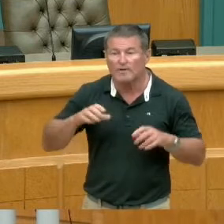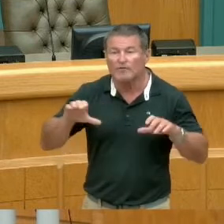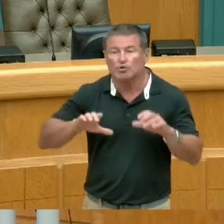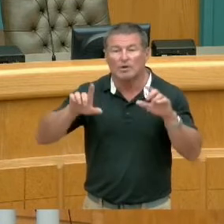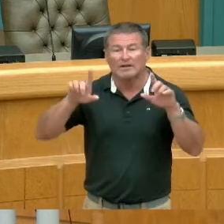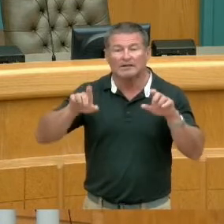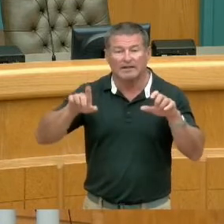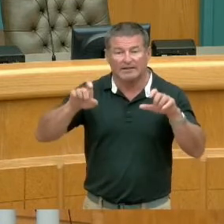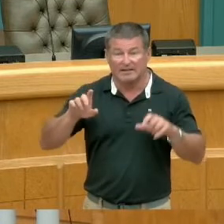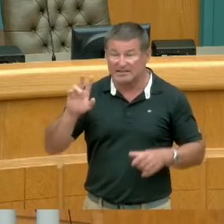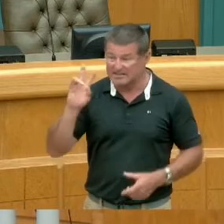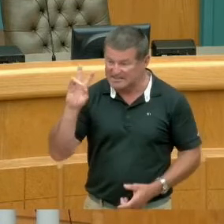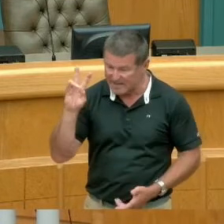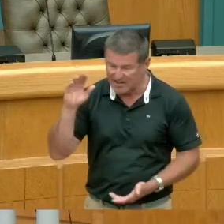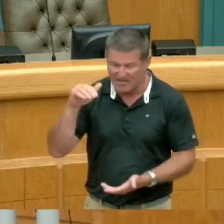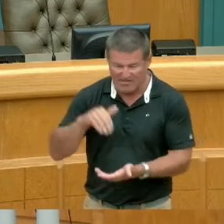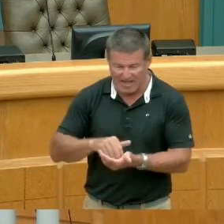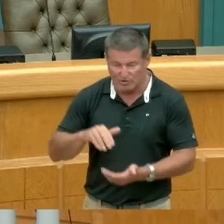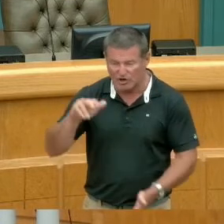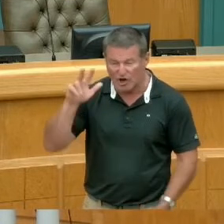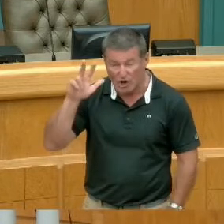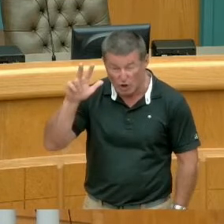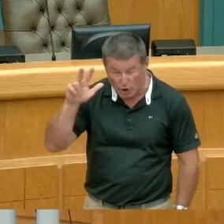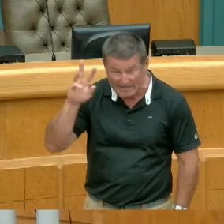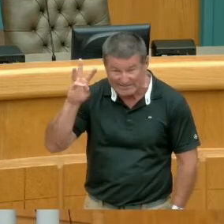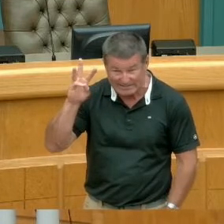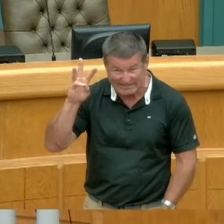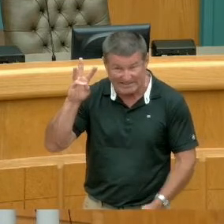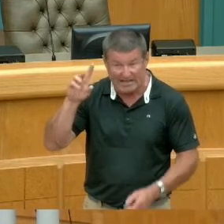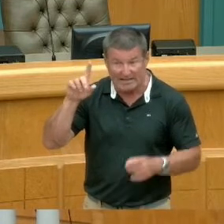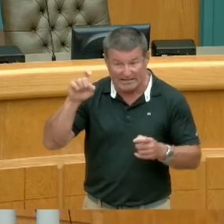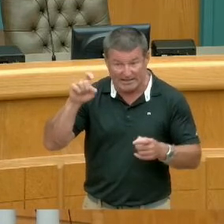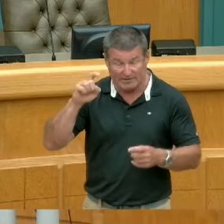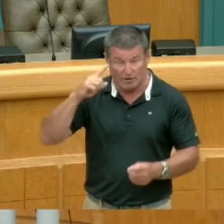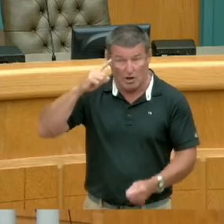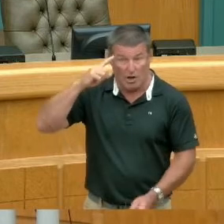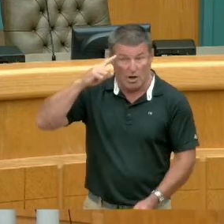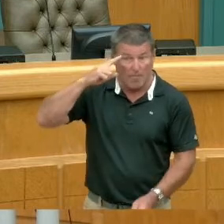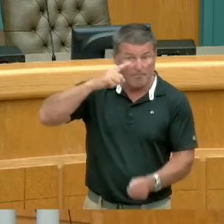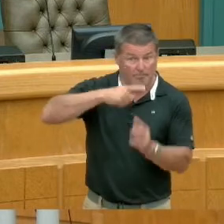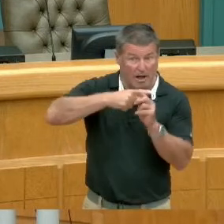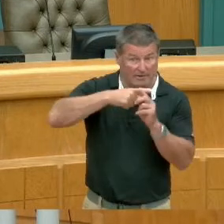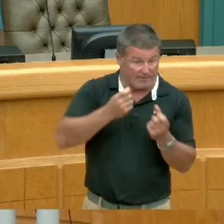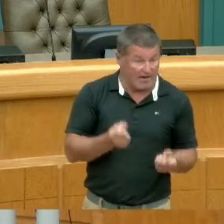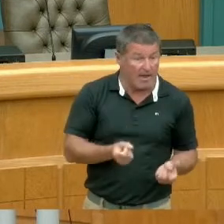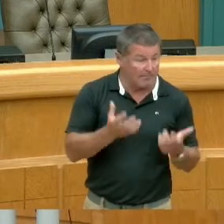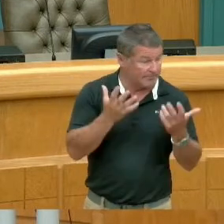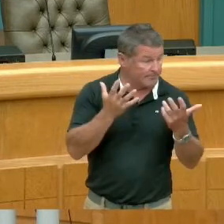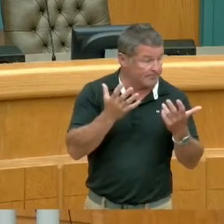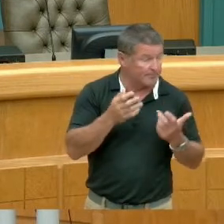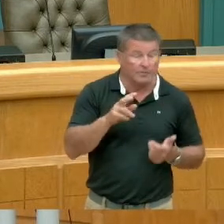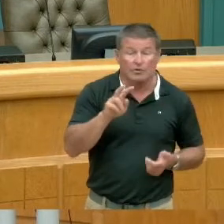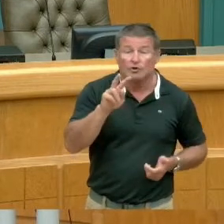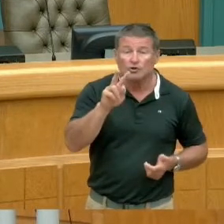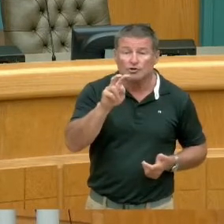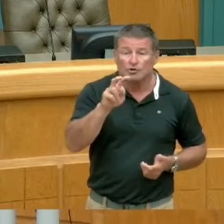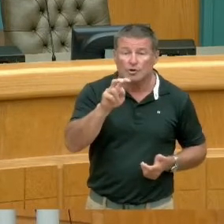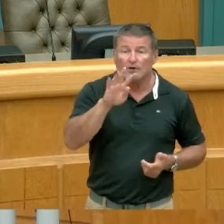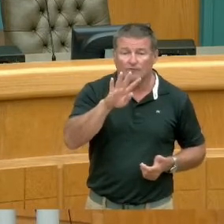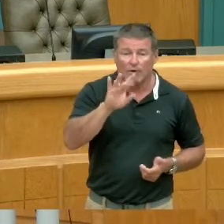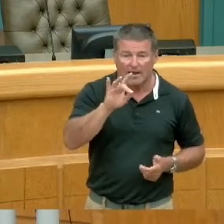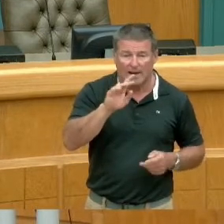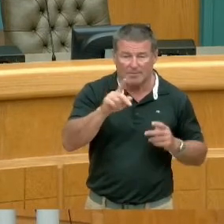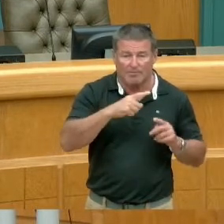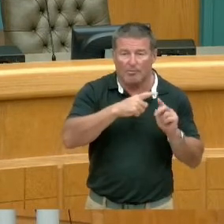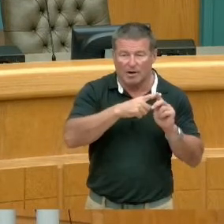to date, 7,036, with a total number of positive reports of tests 248.